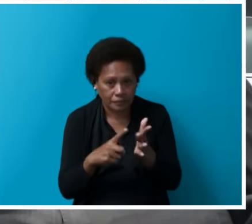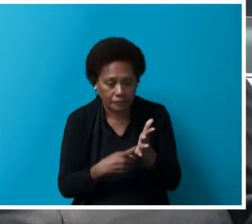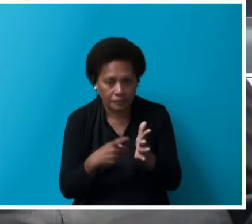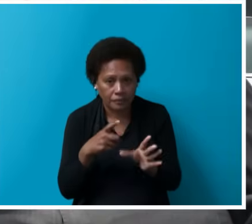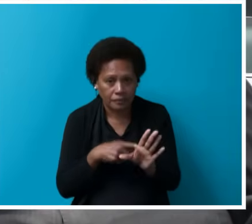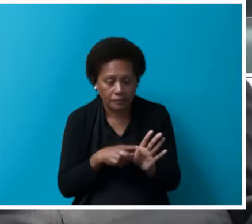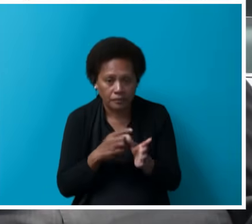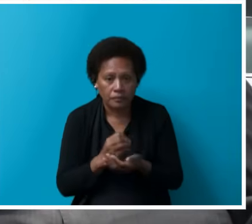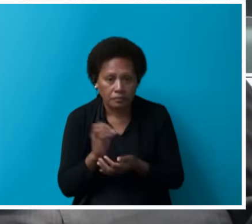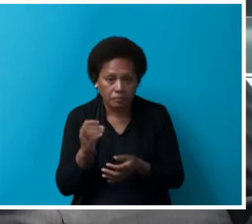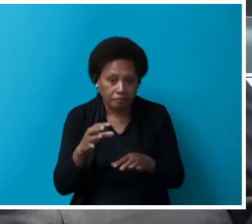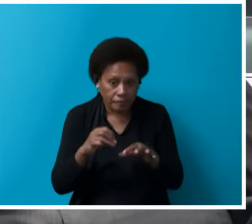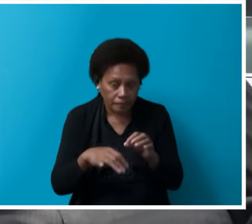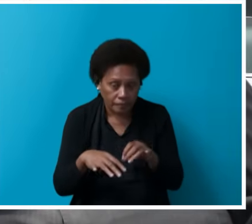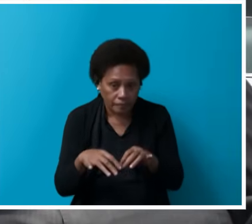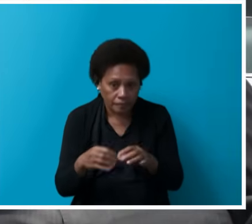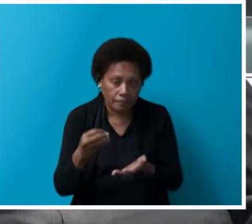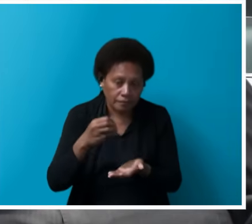slabs.